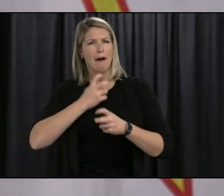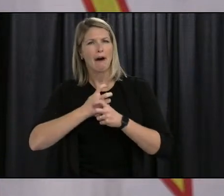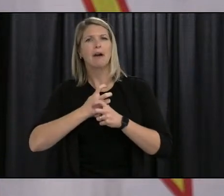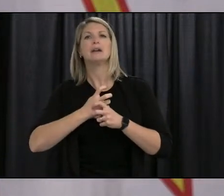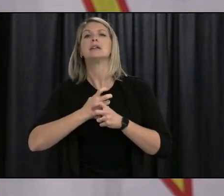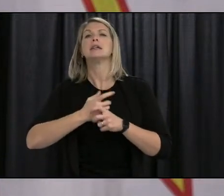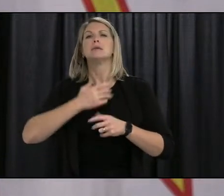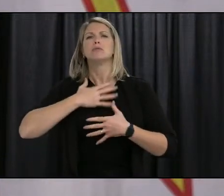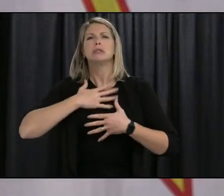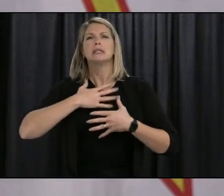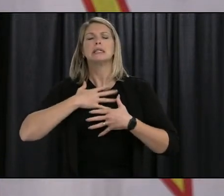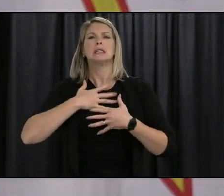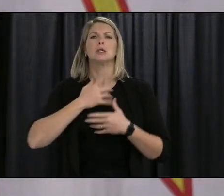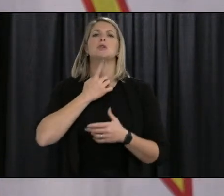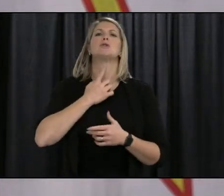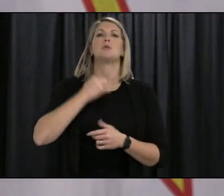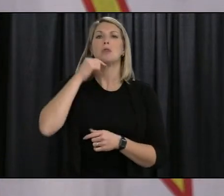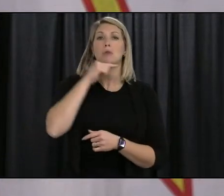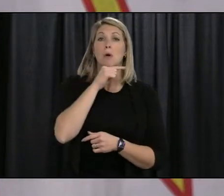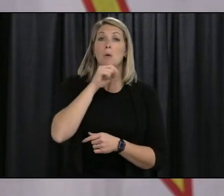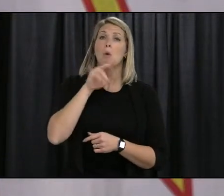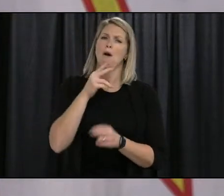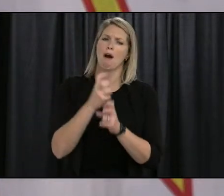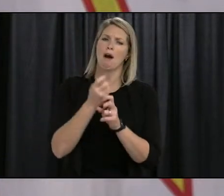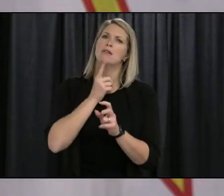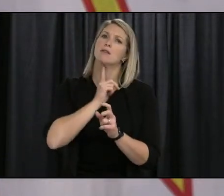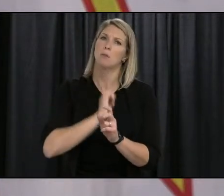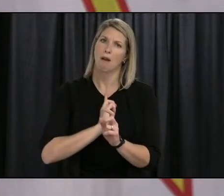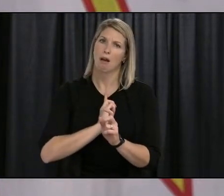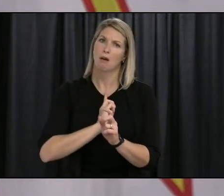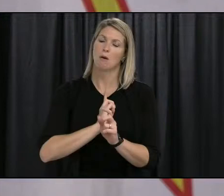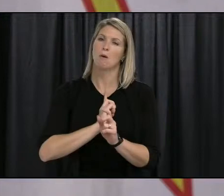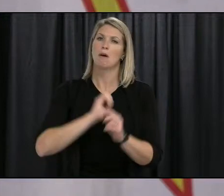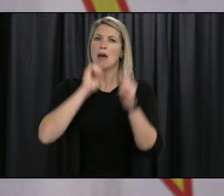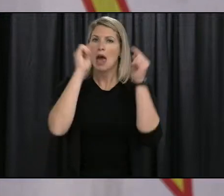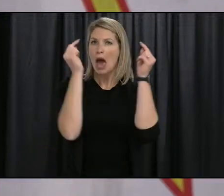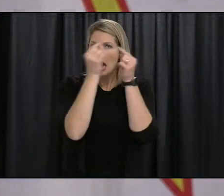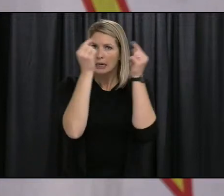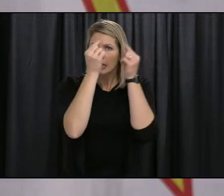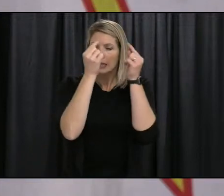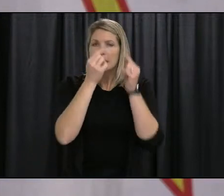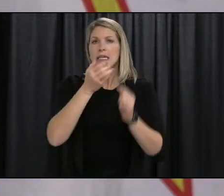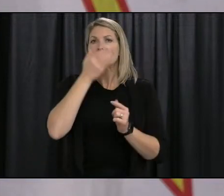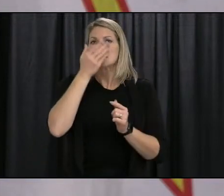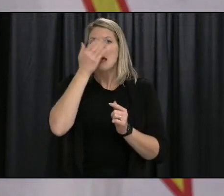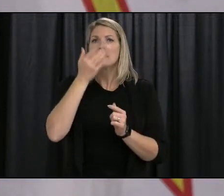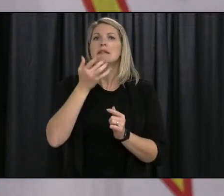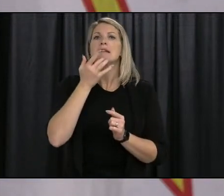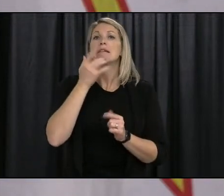or difficulty swallowing, headache, loss of sense of taste or smell,